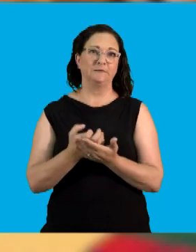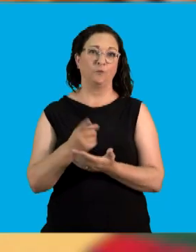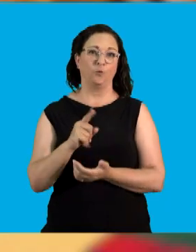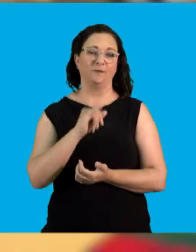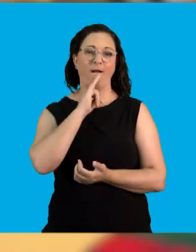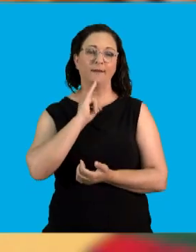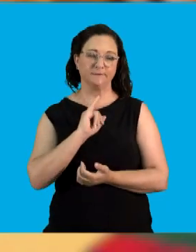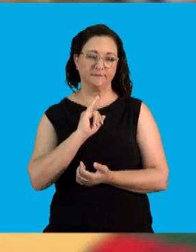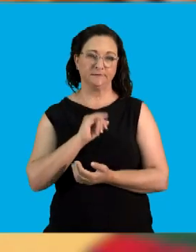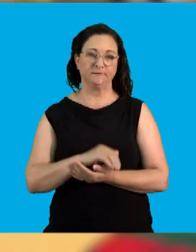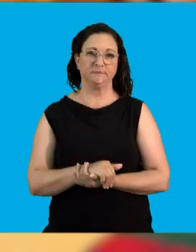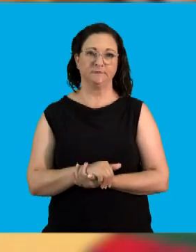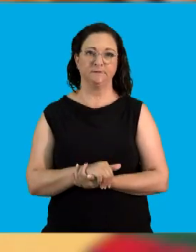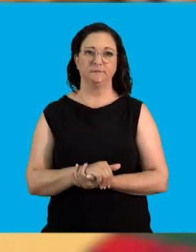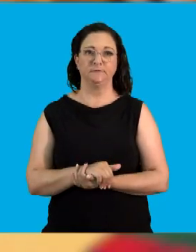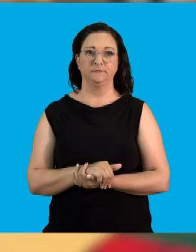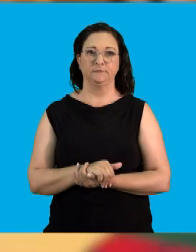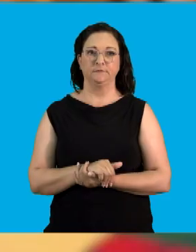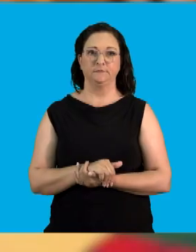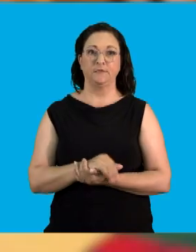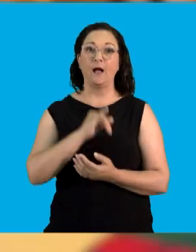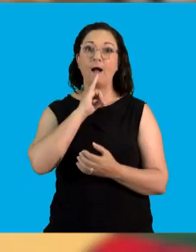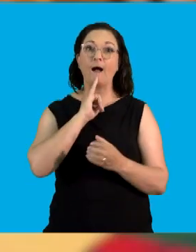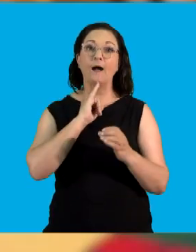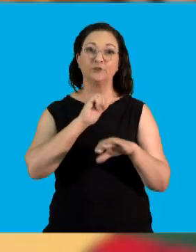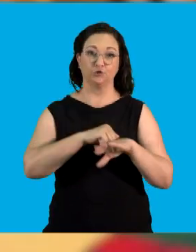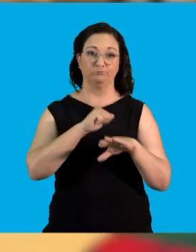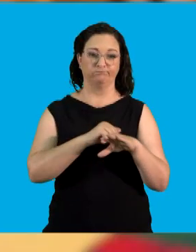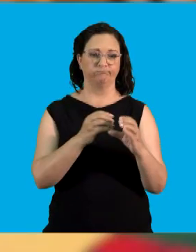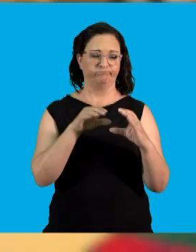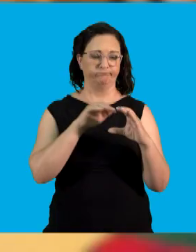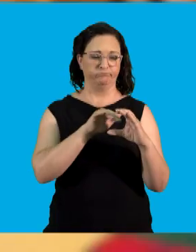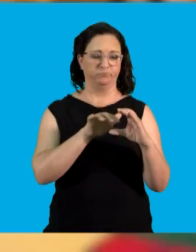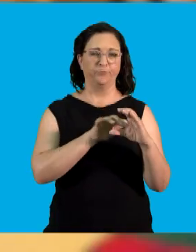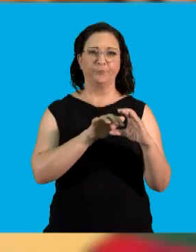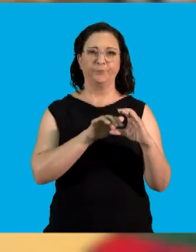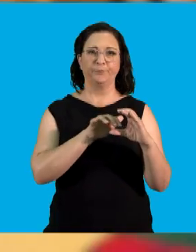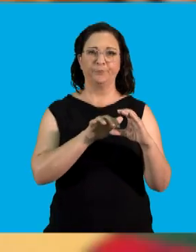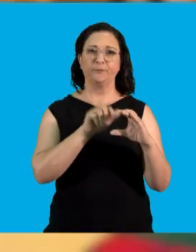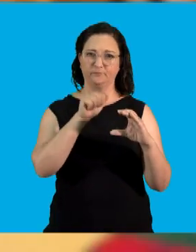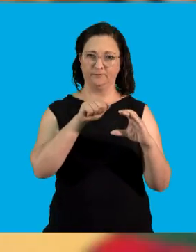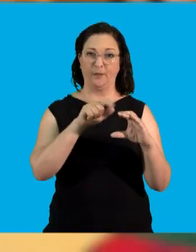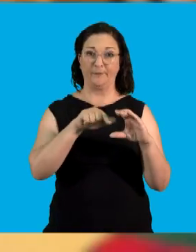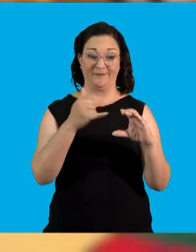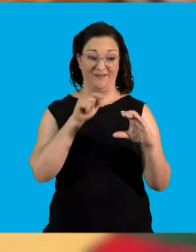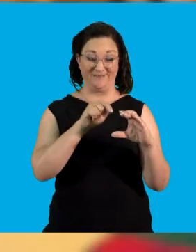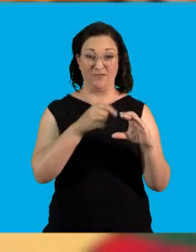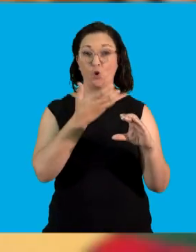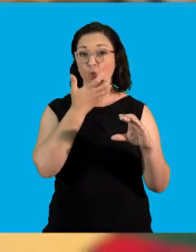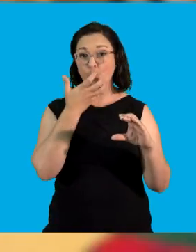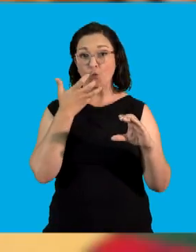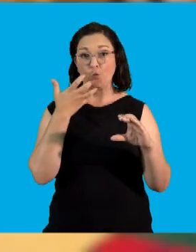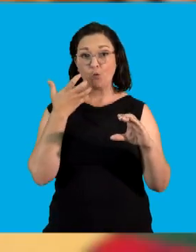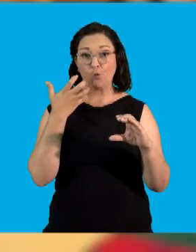example, ice. The ice particles are vibrating, but if we now warm up the ice, the particles